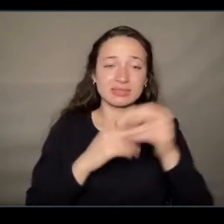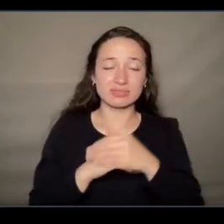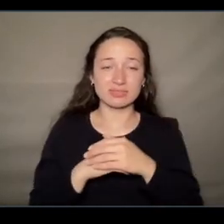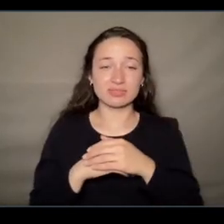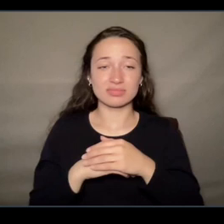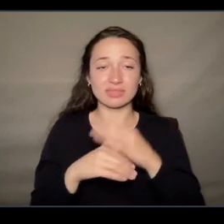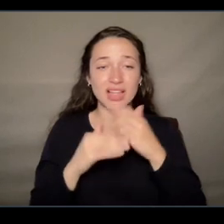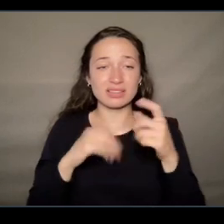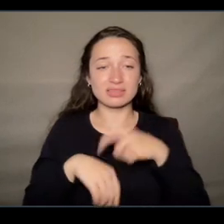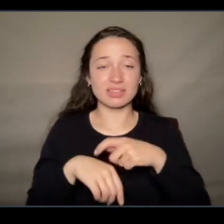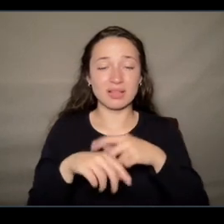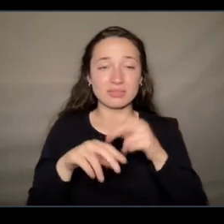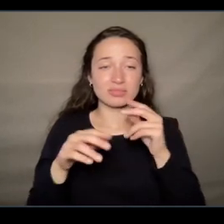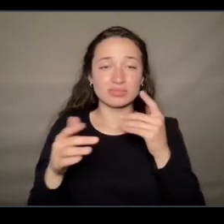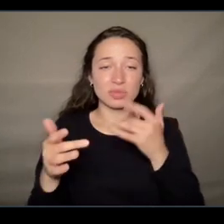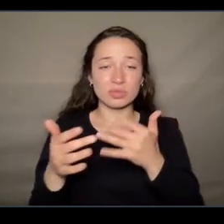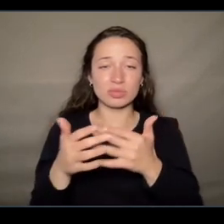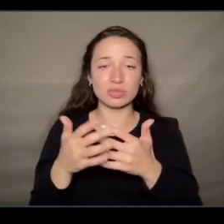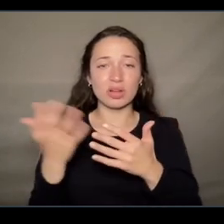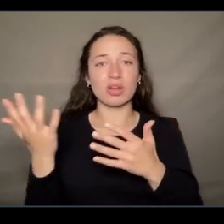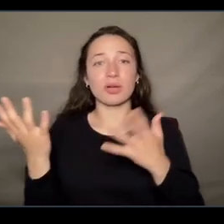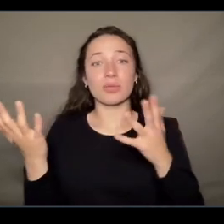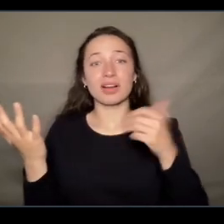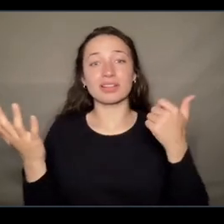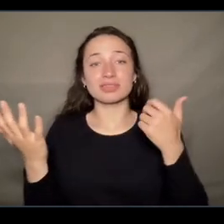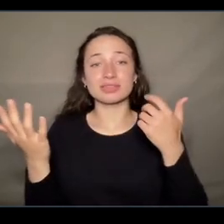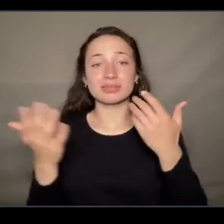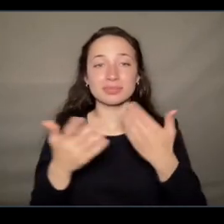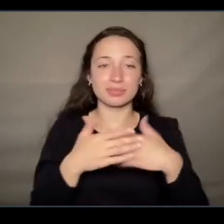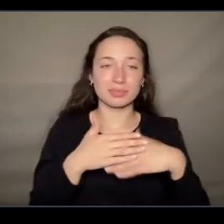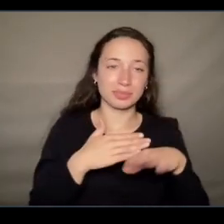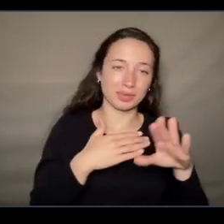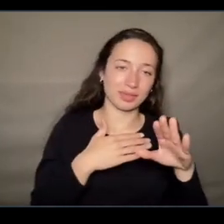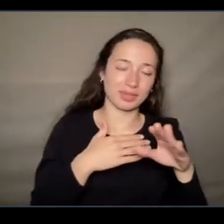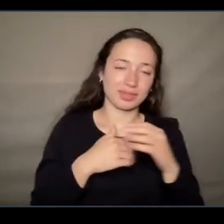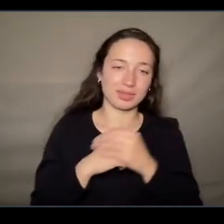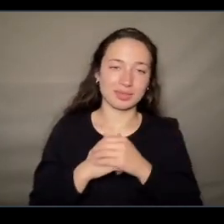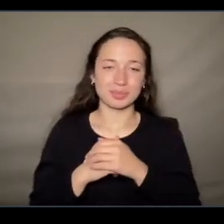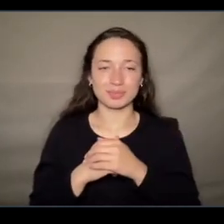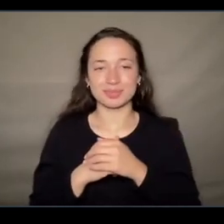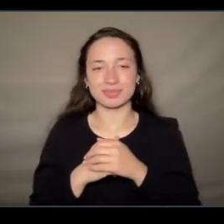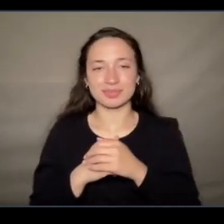End times towards what else? Birth.